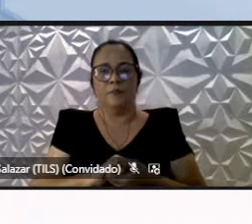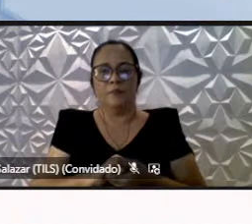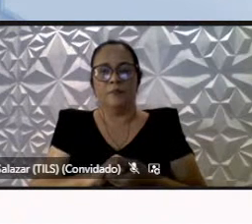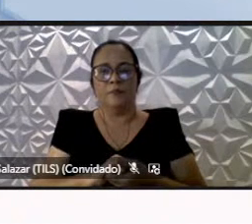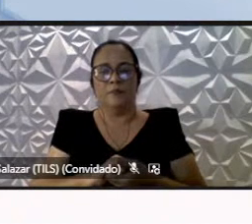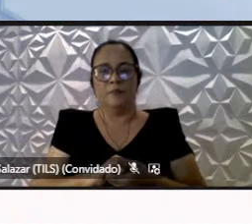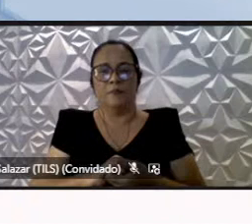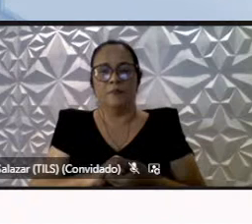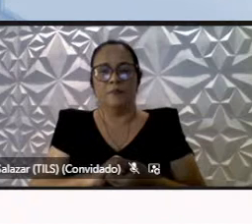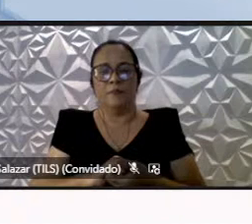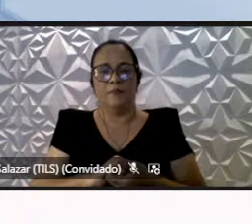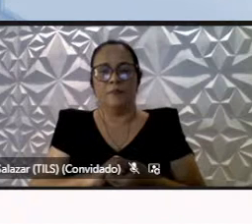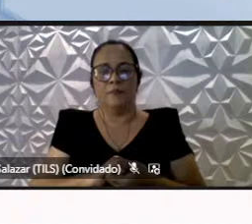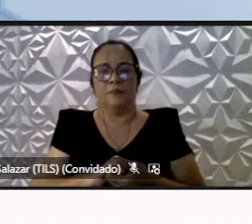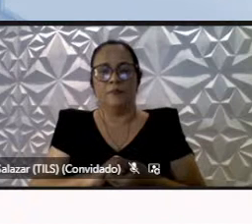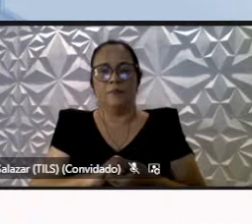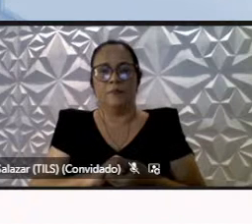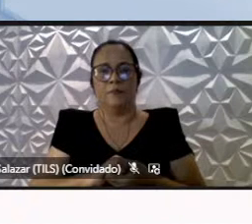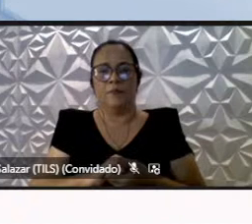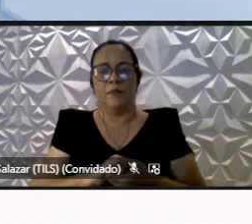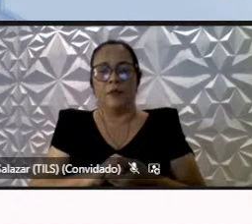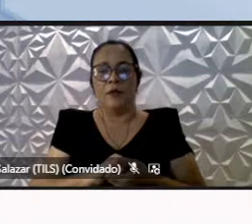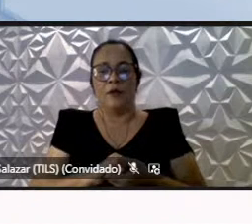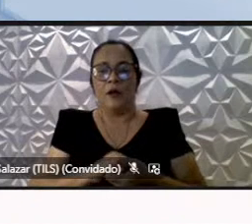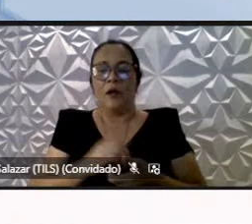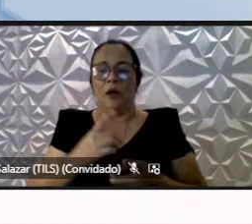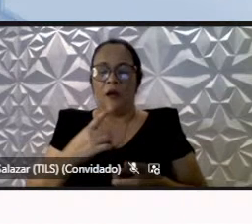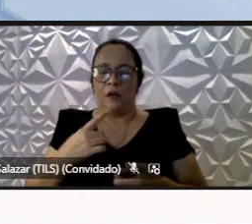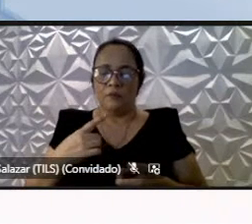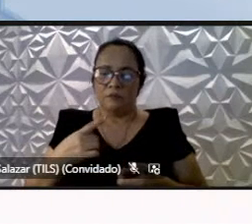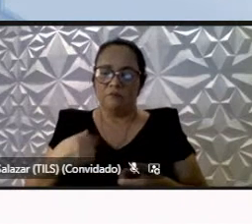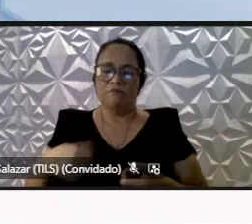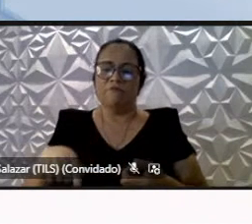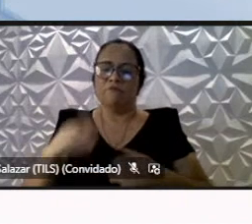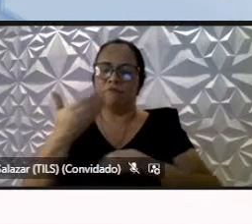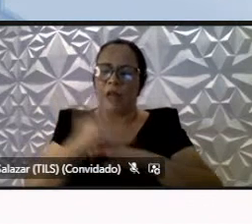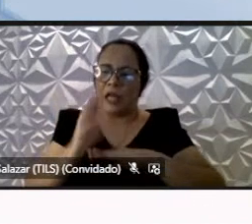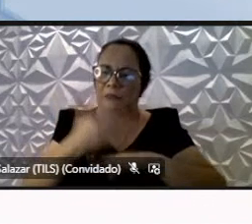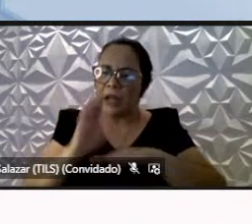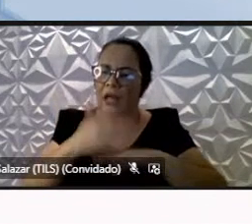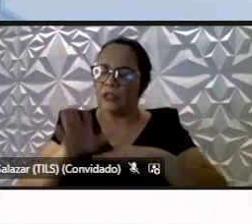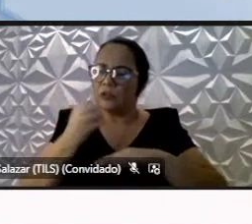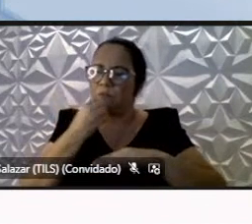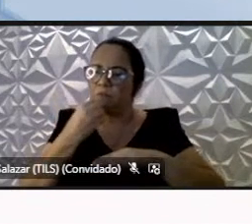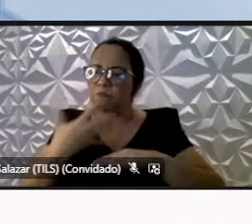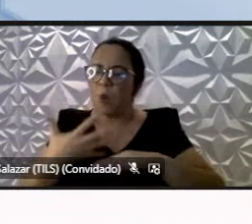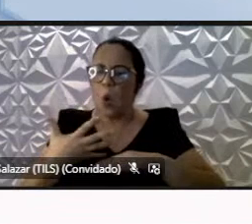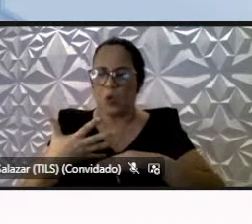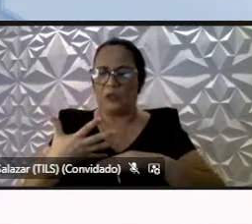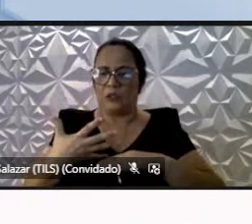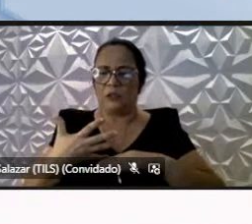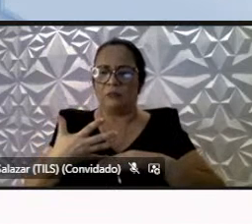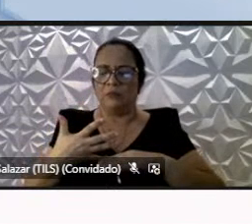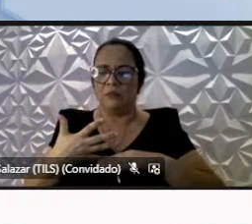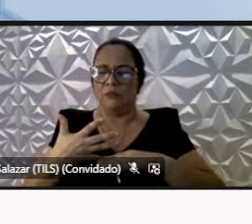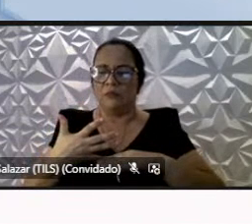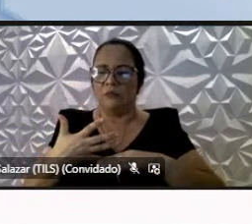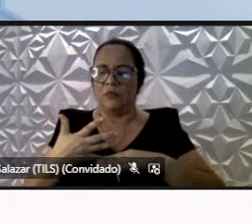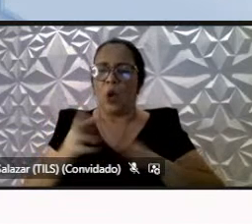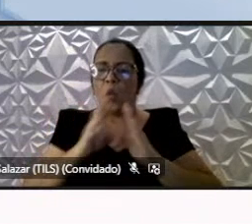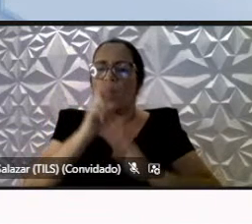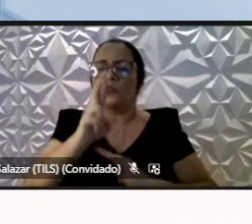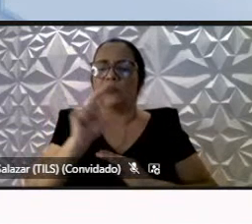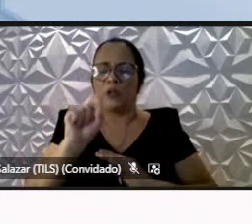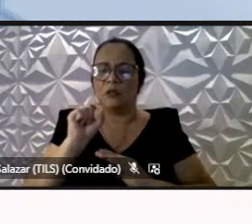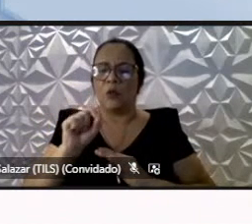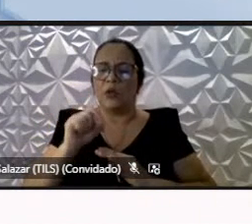of justice. O que a gente pode esperar das práticas de boa qualidade? Primeiro, que elas tenham alta satisfação